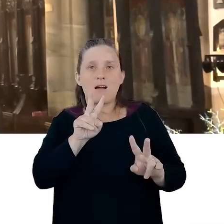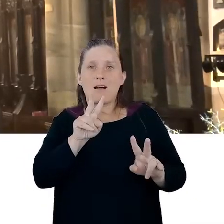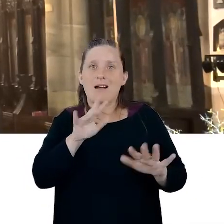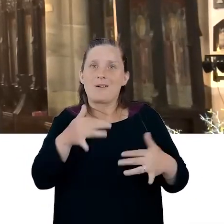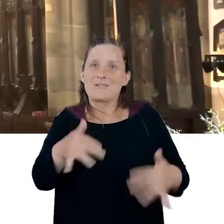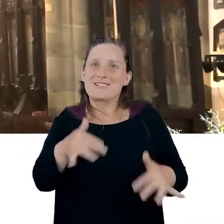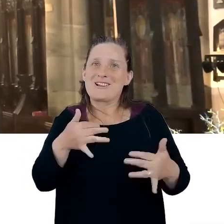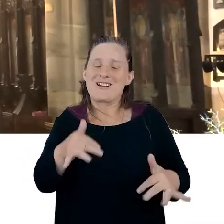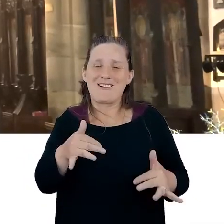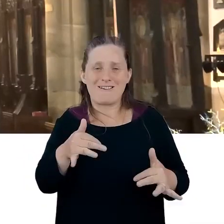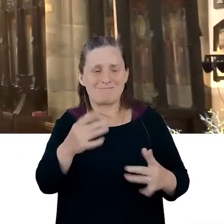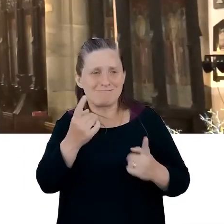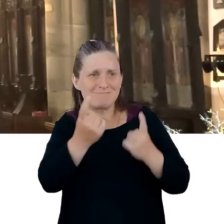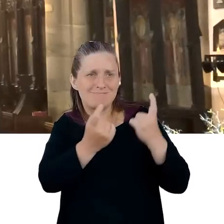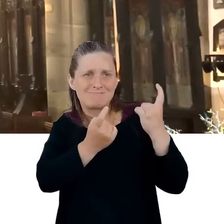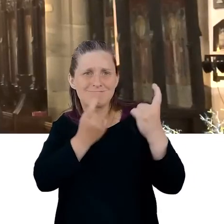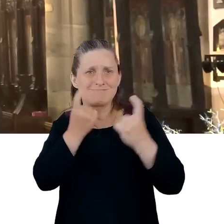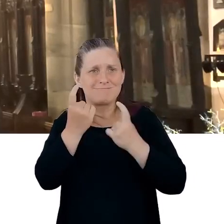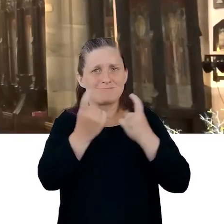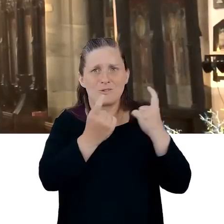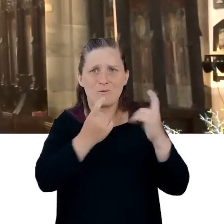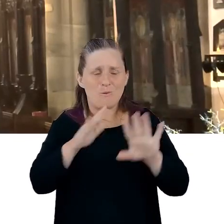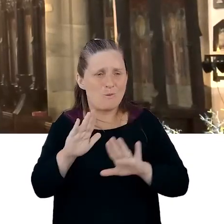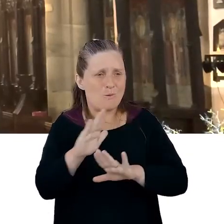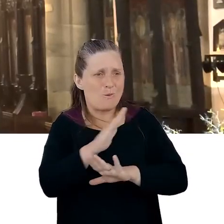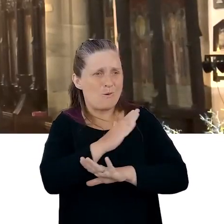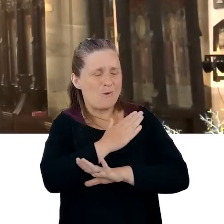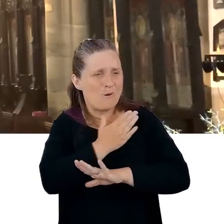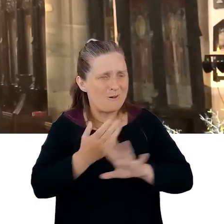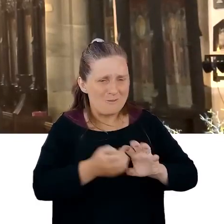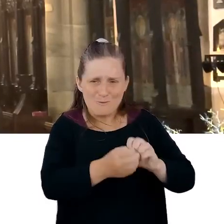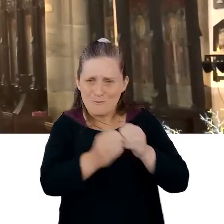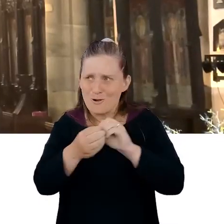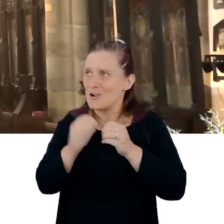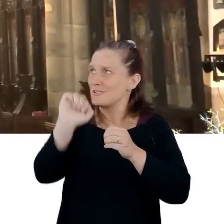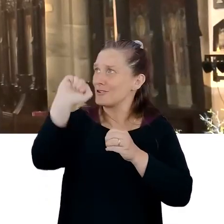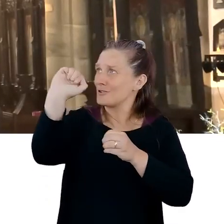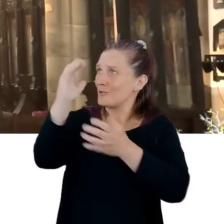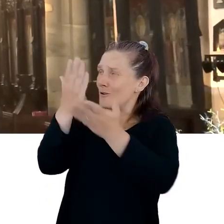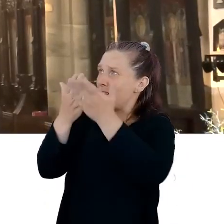Thank you.